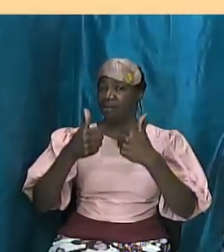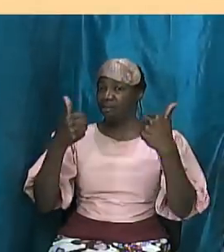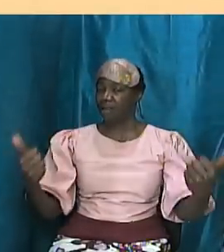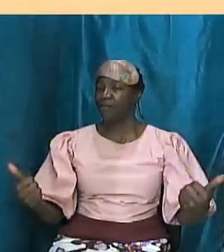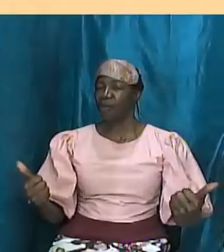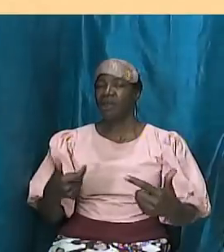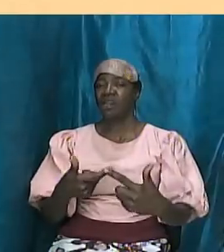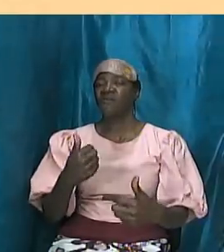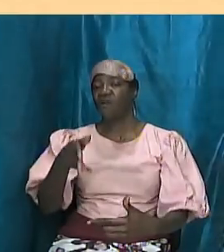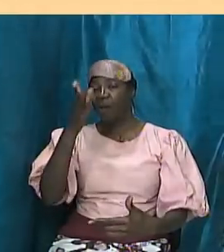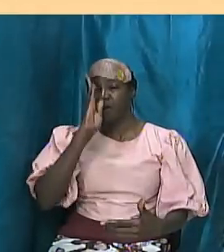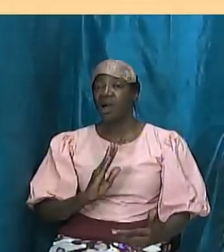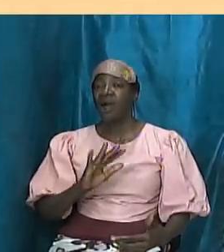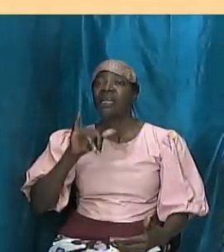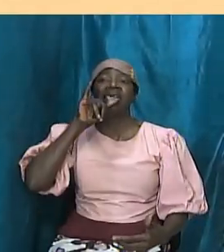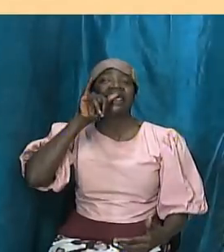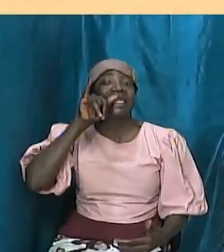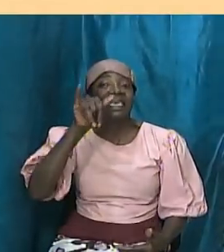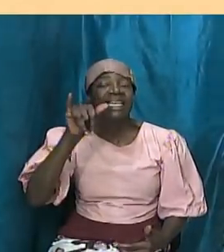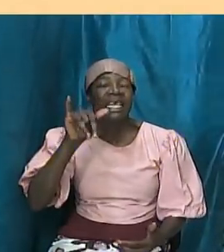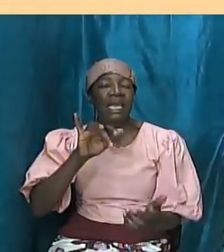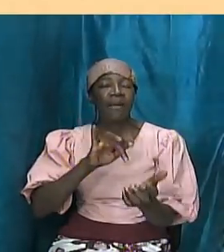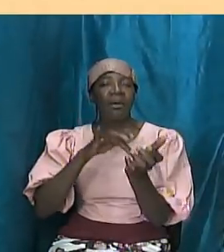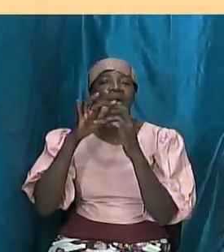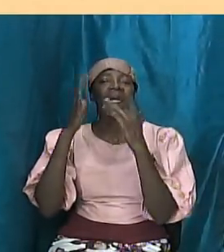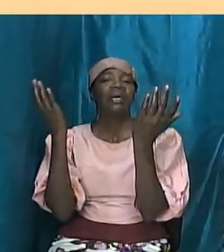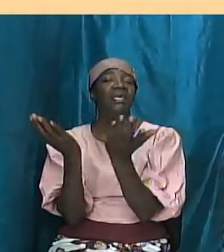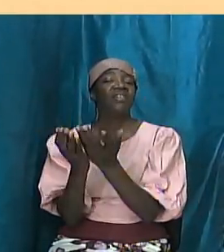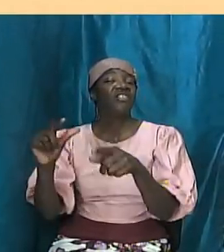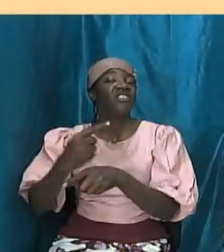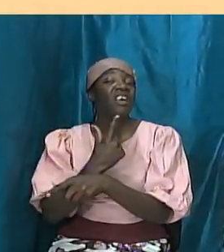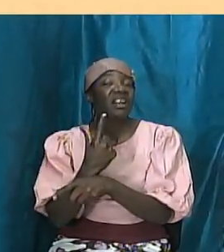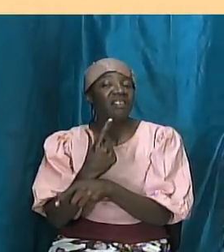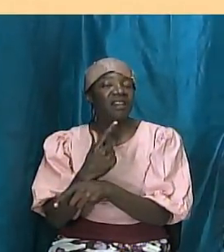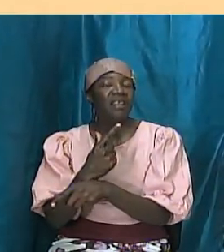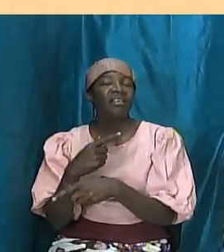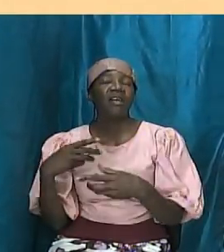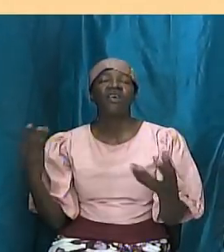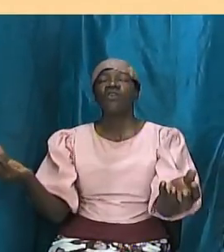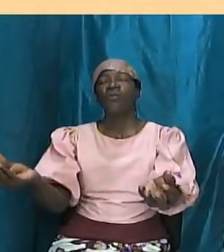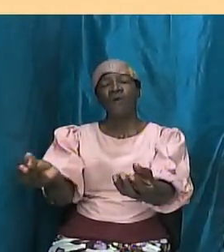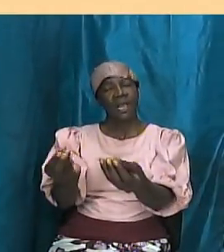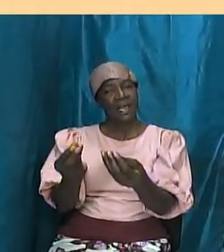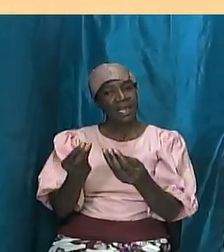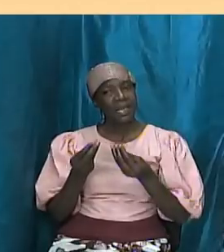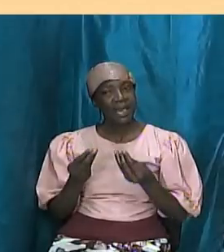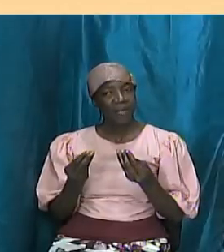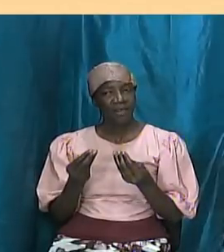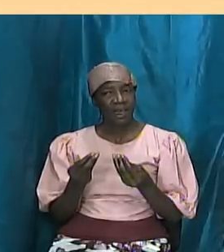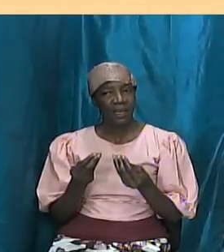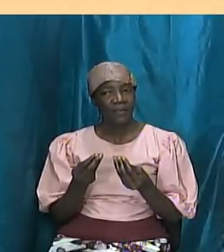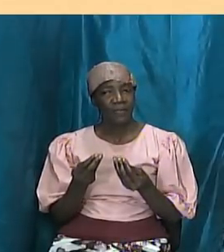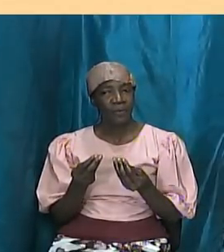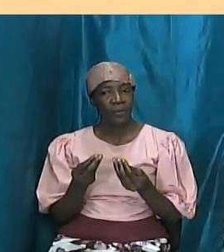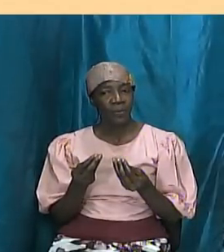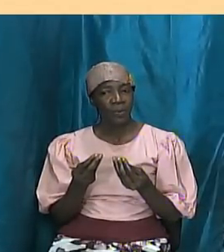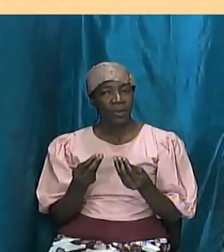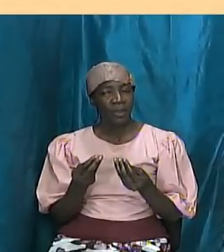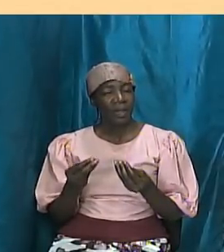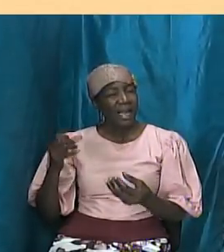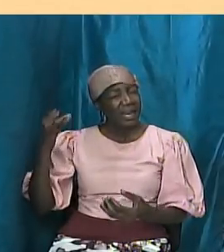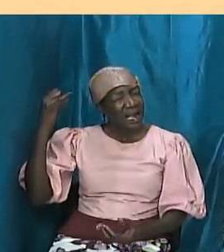the same Genesis, we were given an outline, an